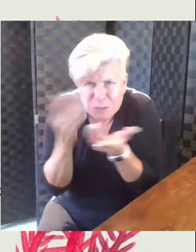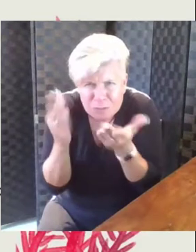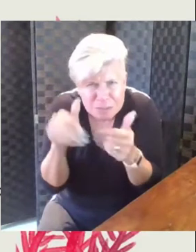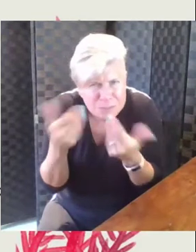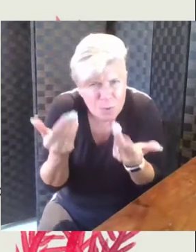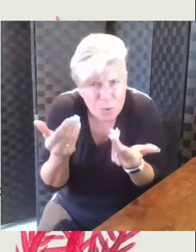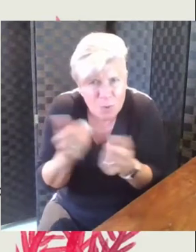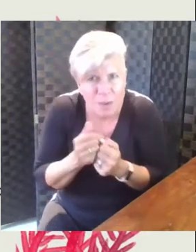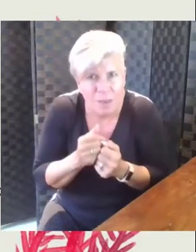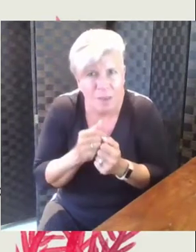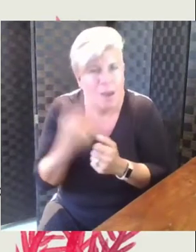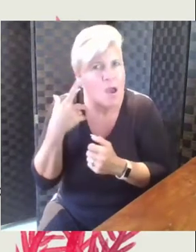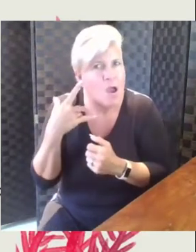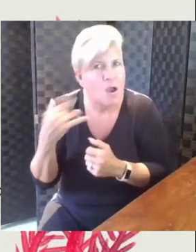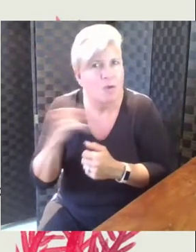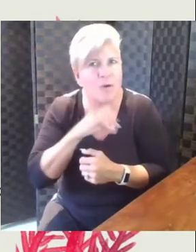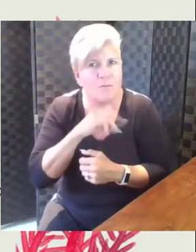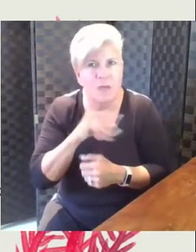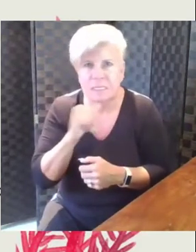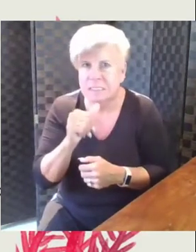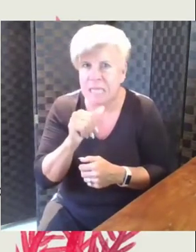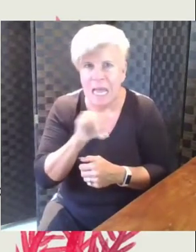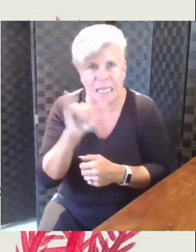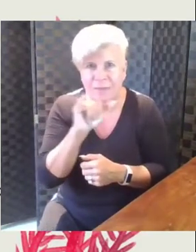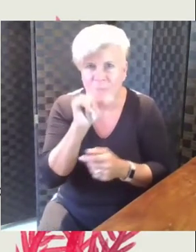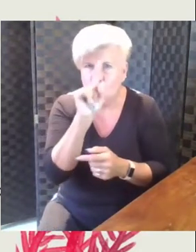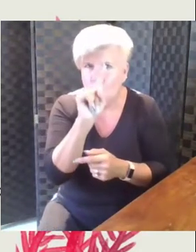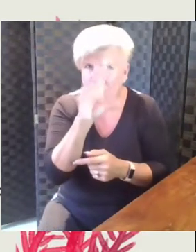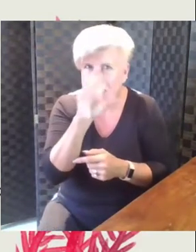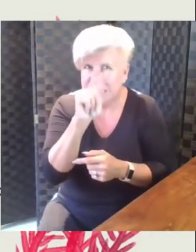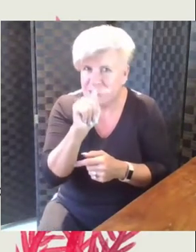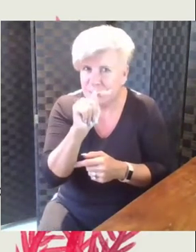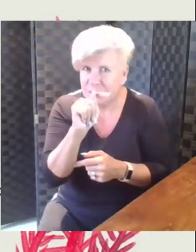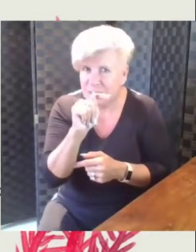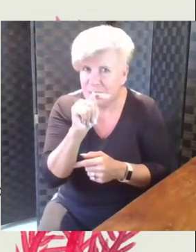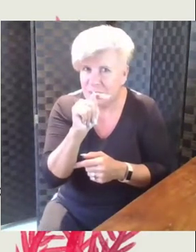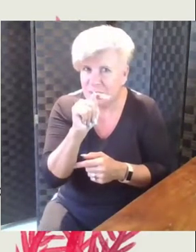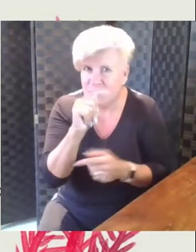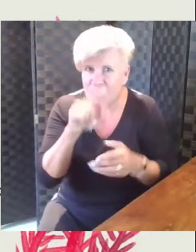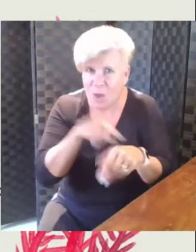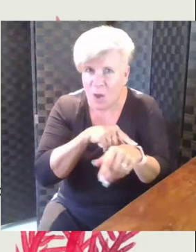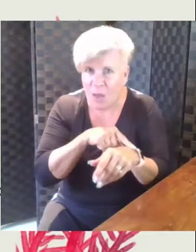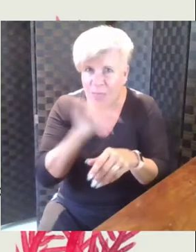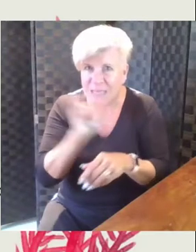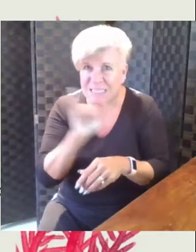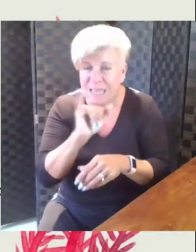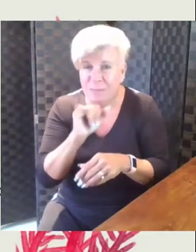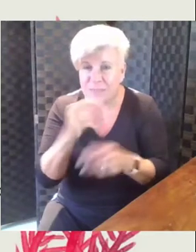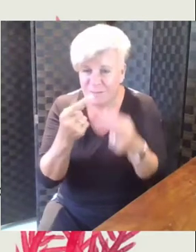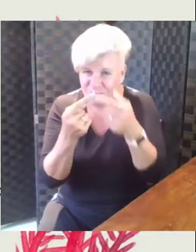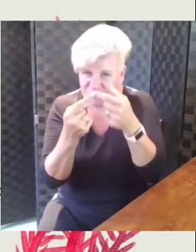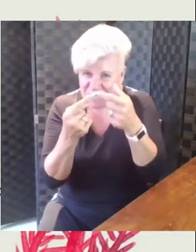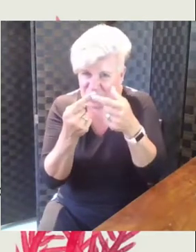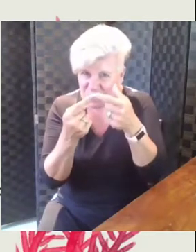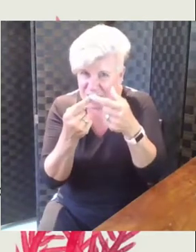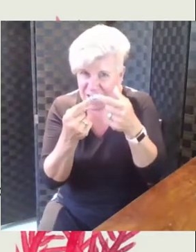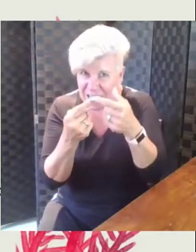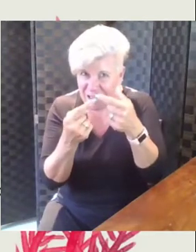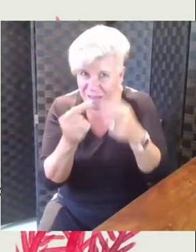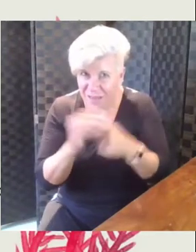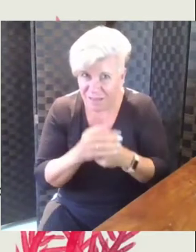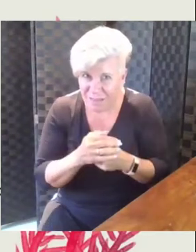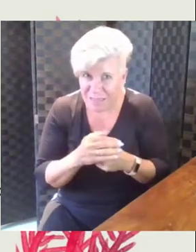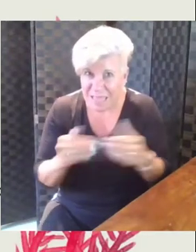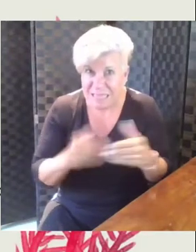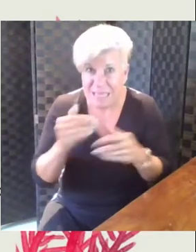is? A gold frog is not even a centimeter long. That's about the size of a fingernail.